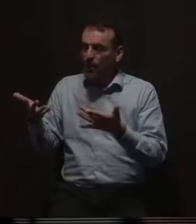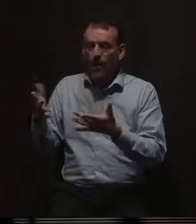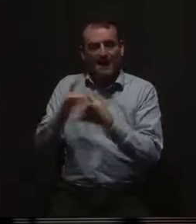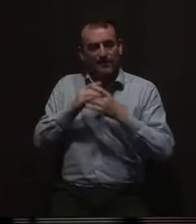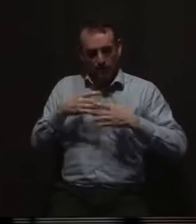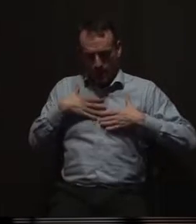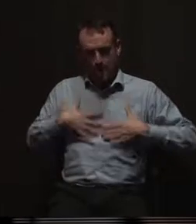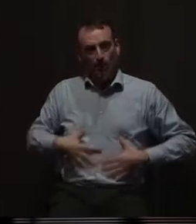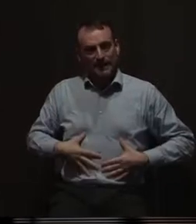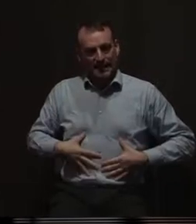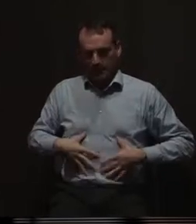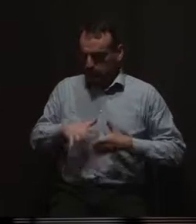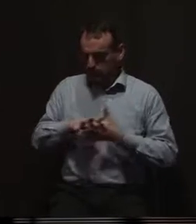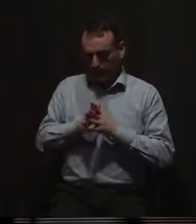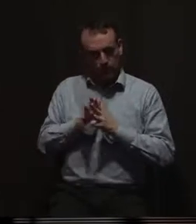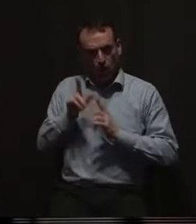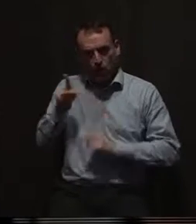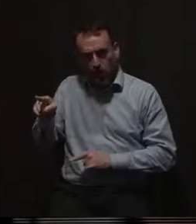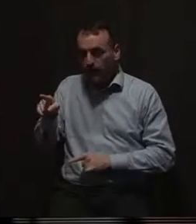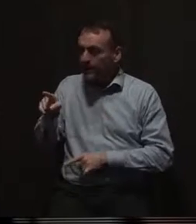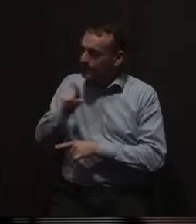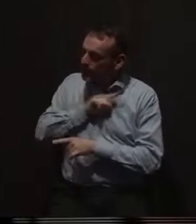the patriarchy, basically.